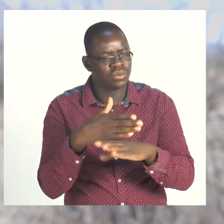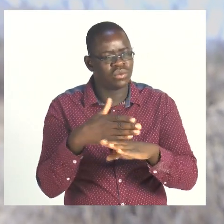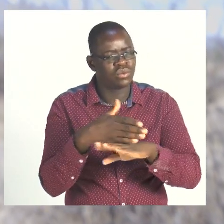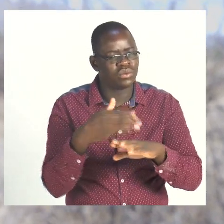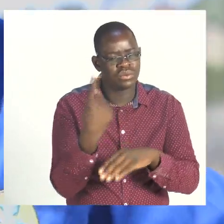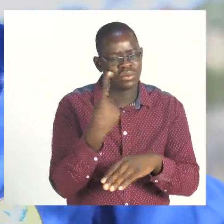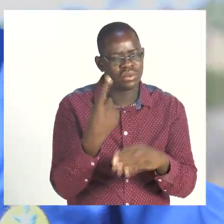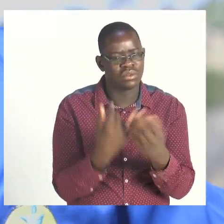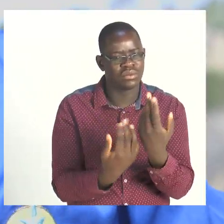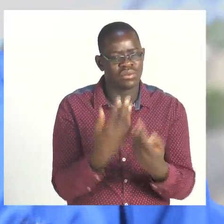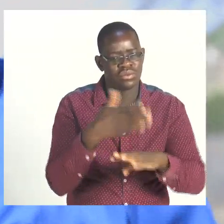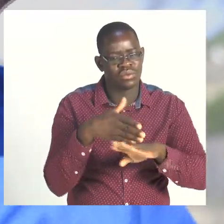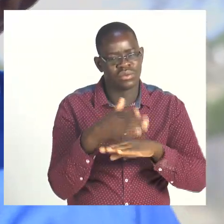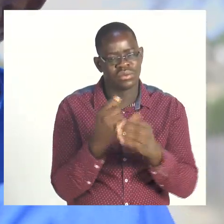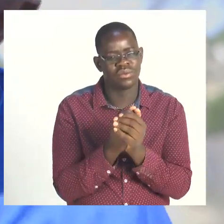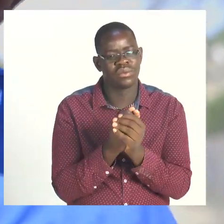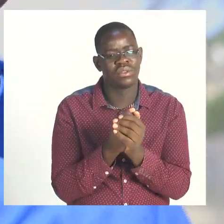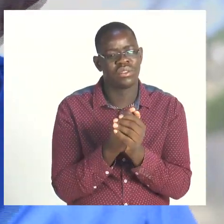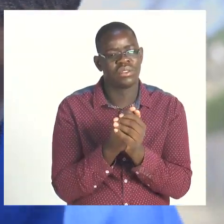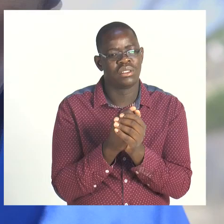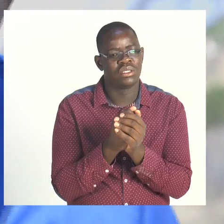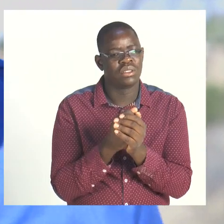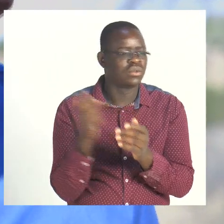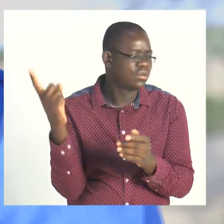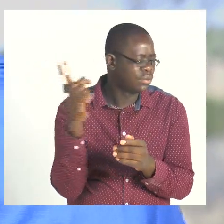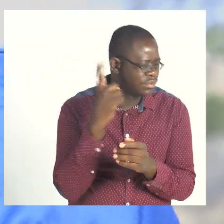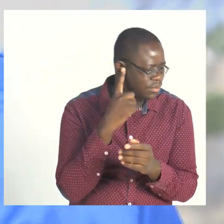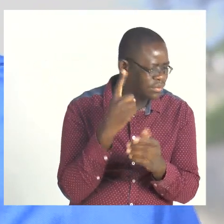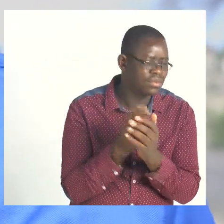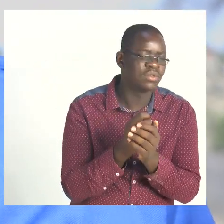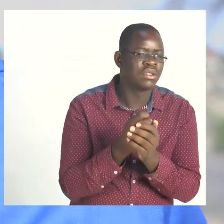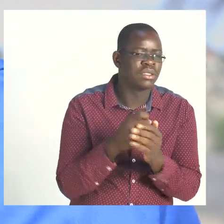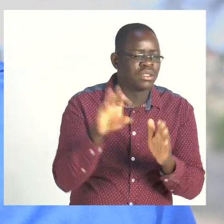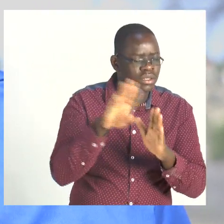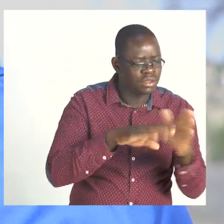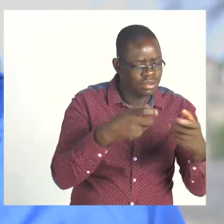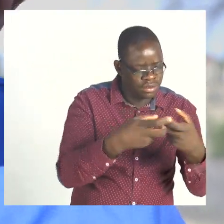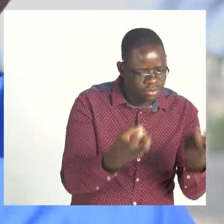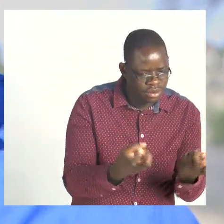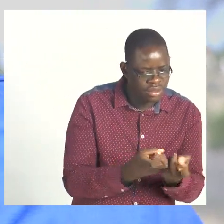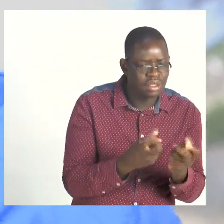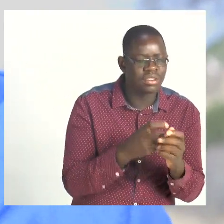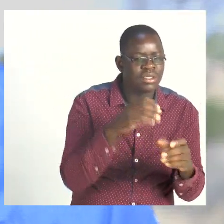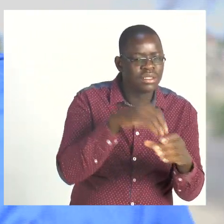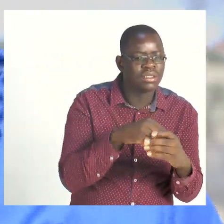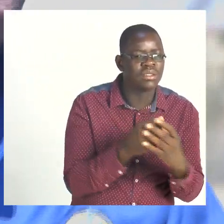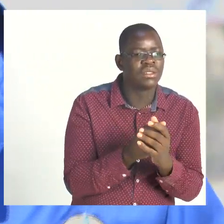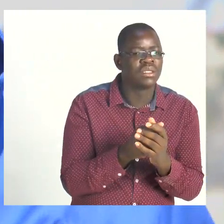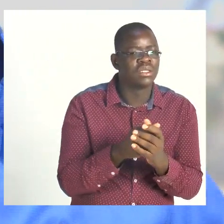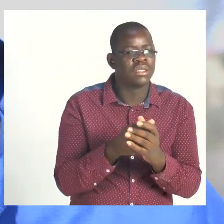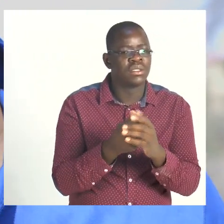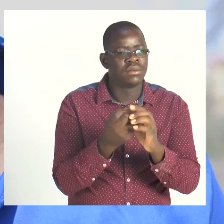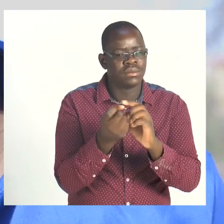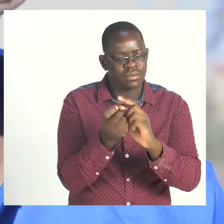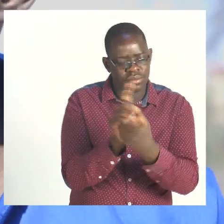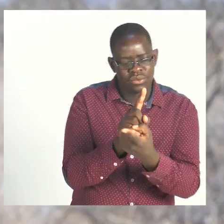now. Ilya, I wish you had been there at the meeting. Then you'll know about the new ways of